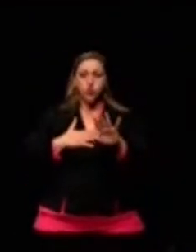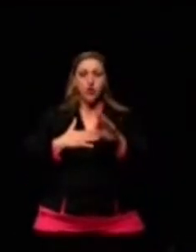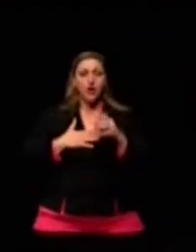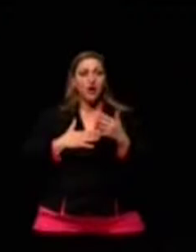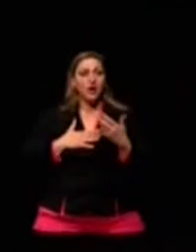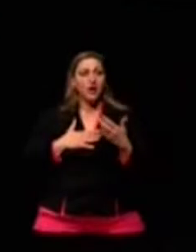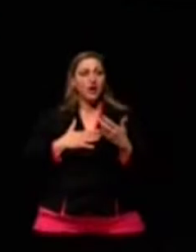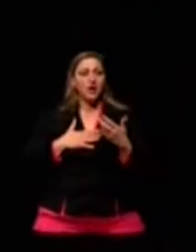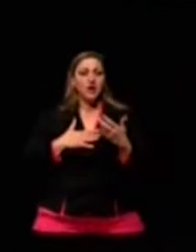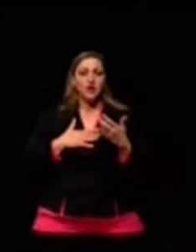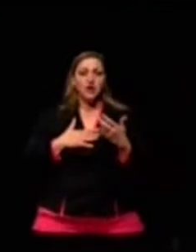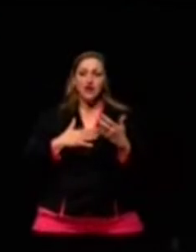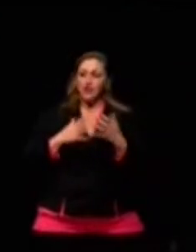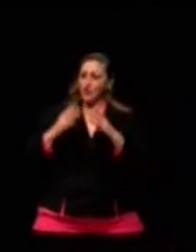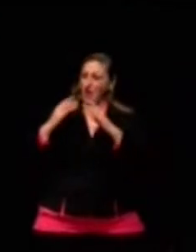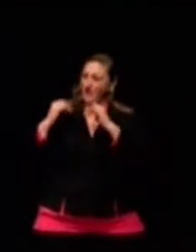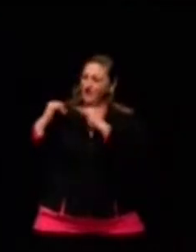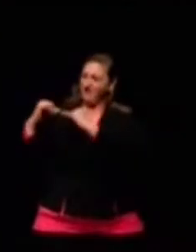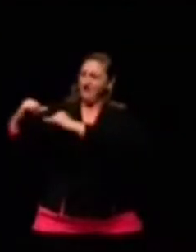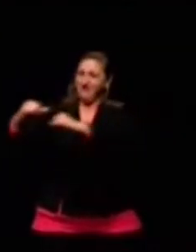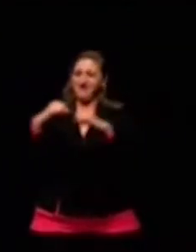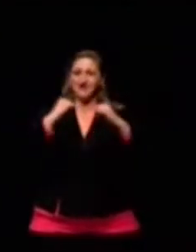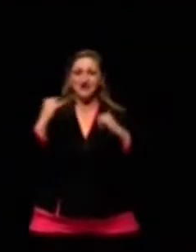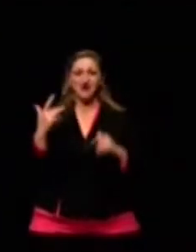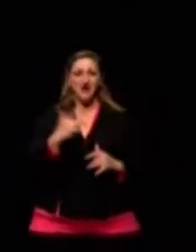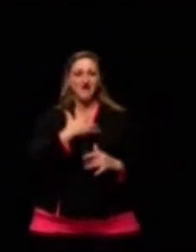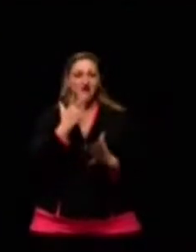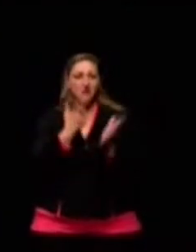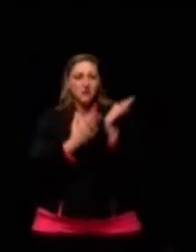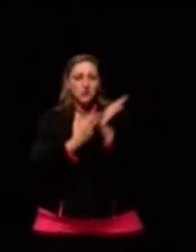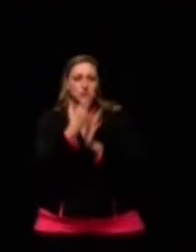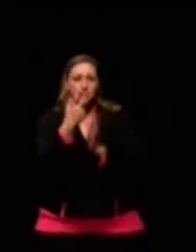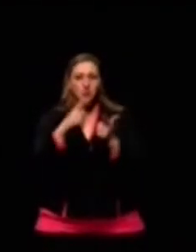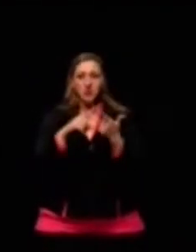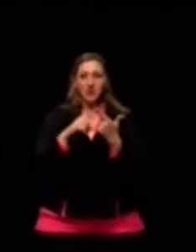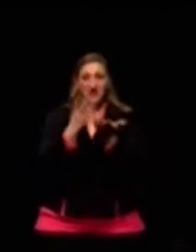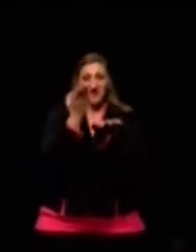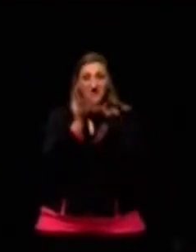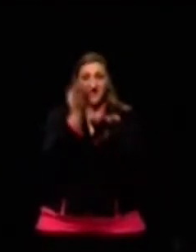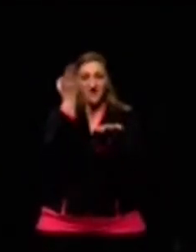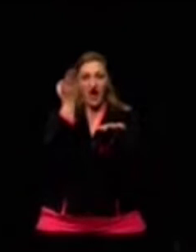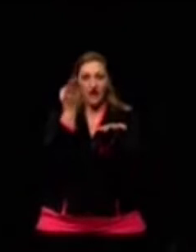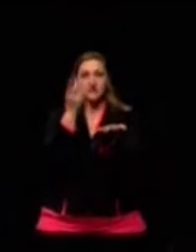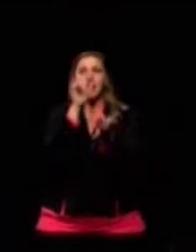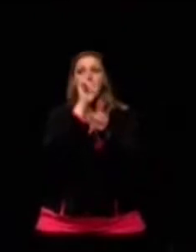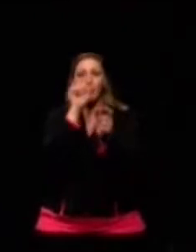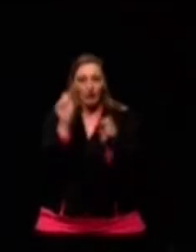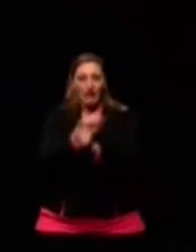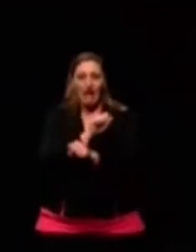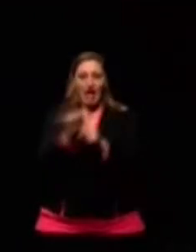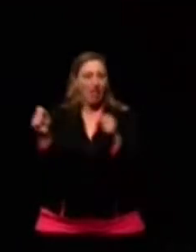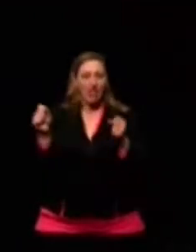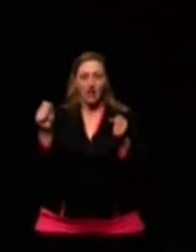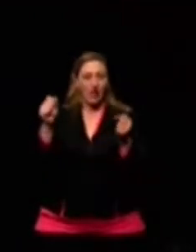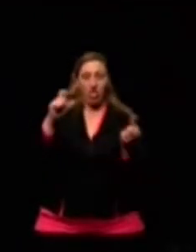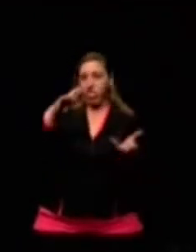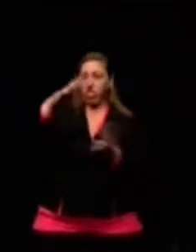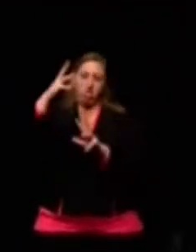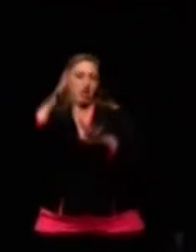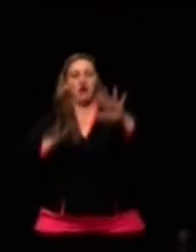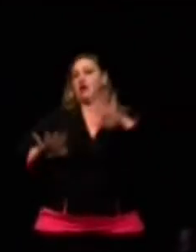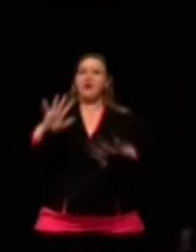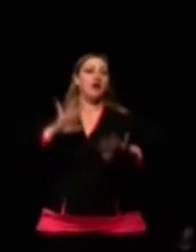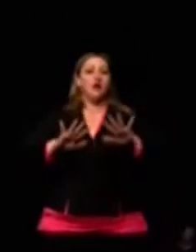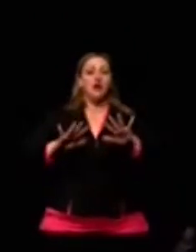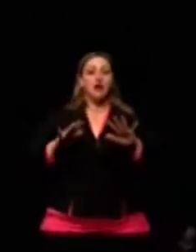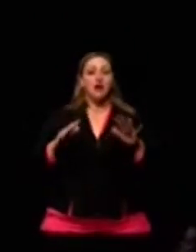to lose a shared sense of truth, facts, and reality itself.